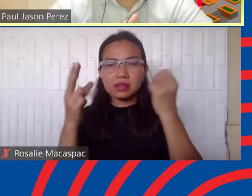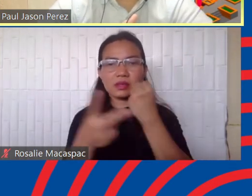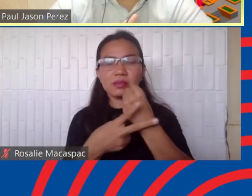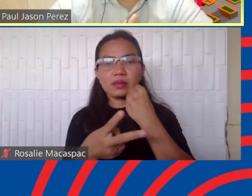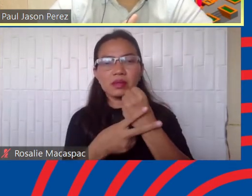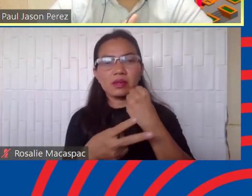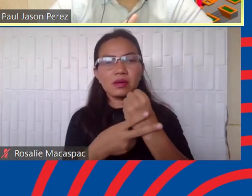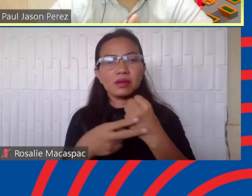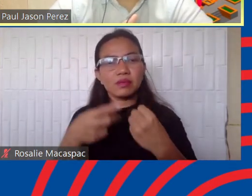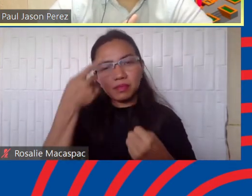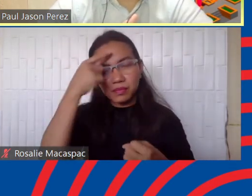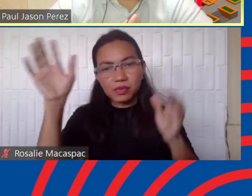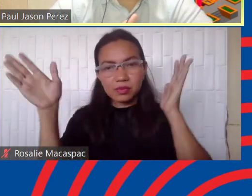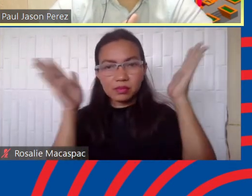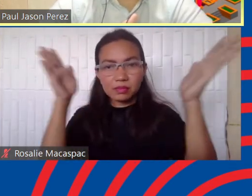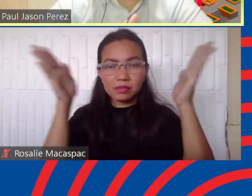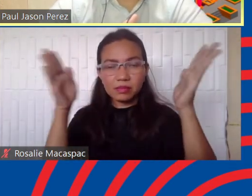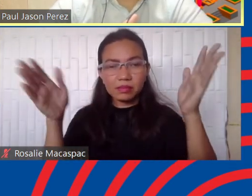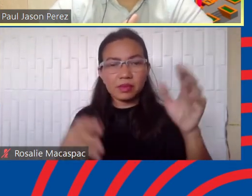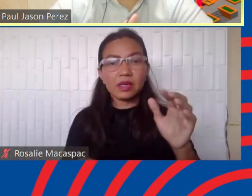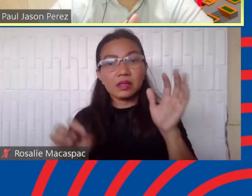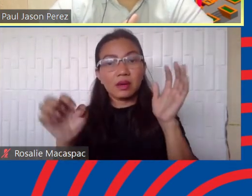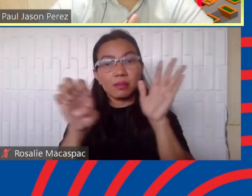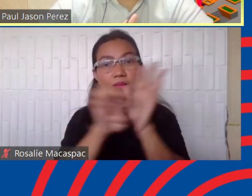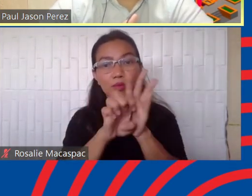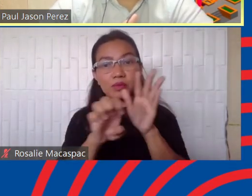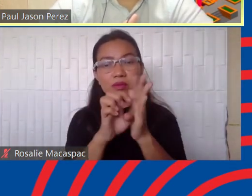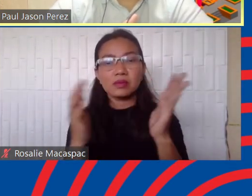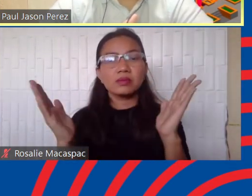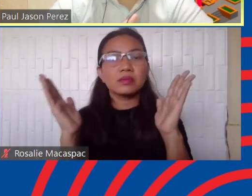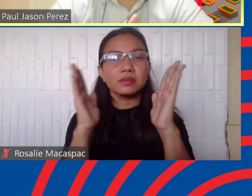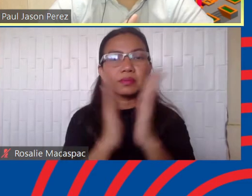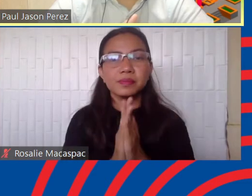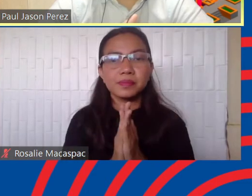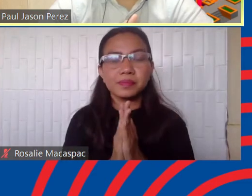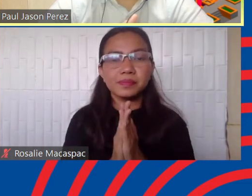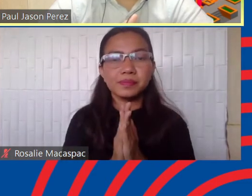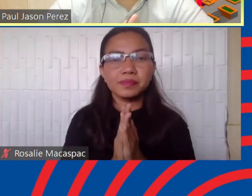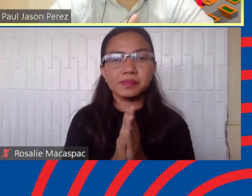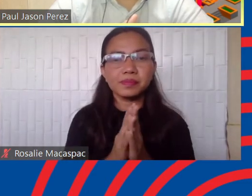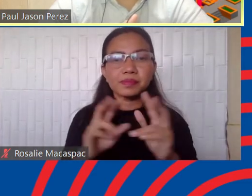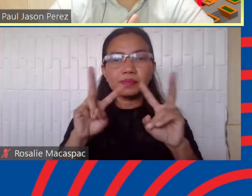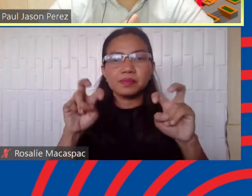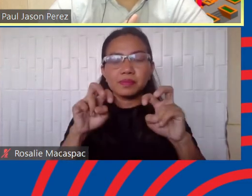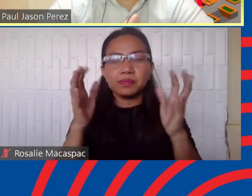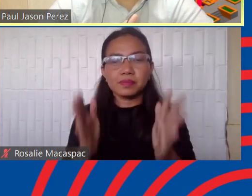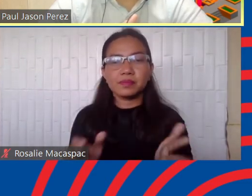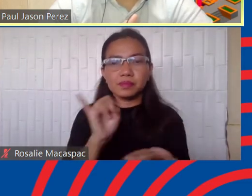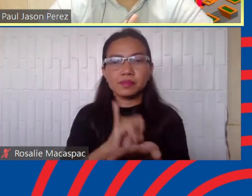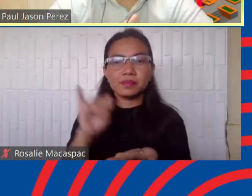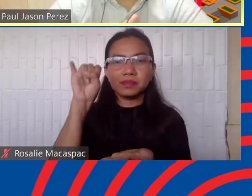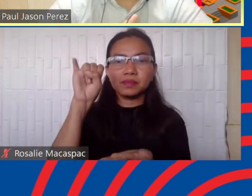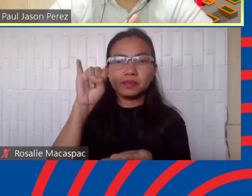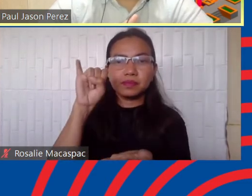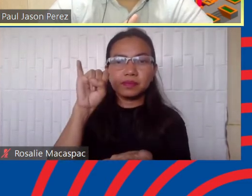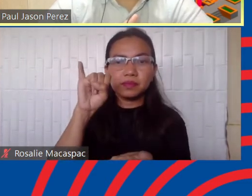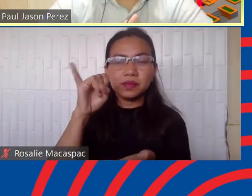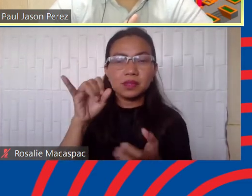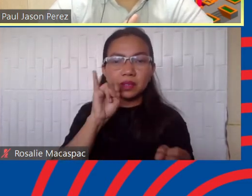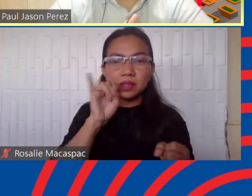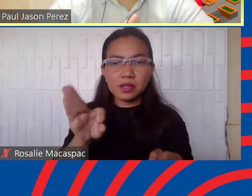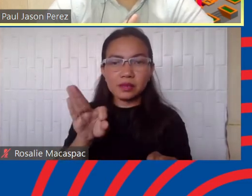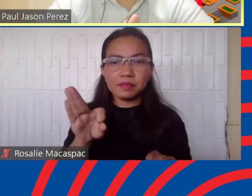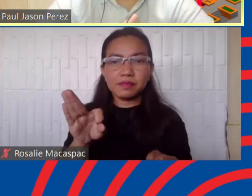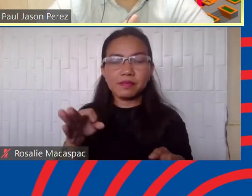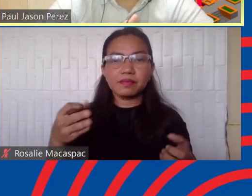example, you need to ask, does your researchers in your institution, do they already have